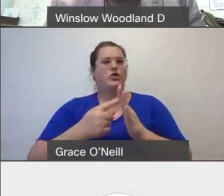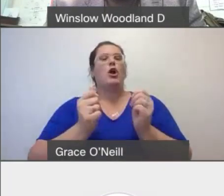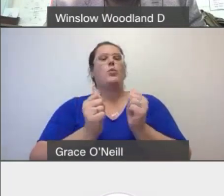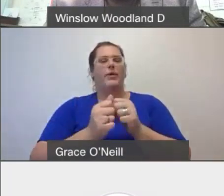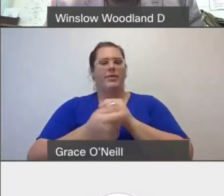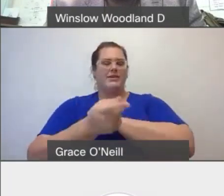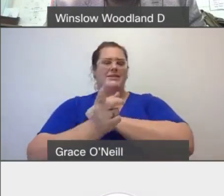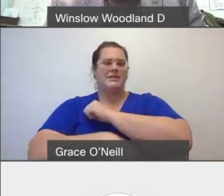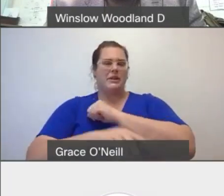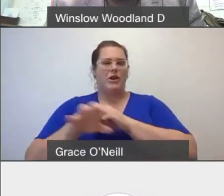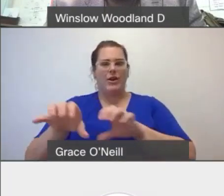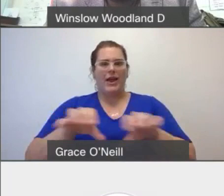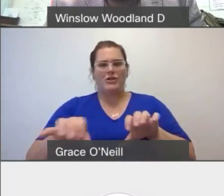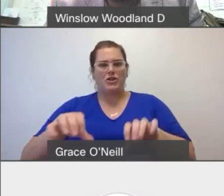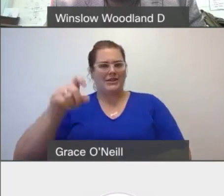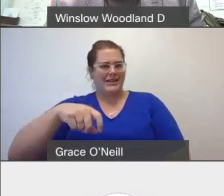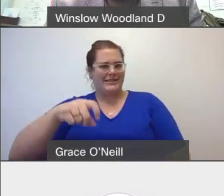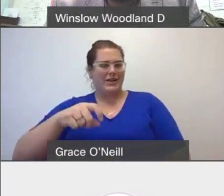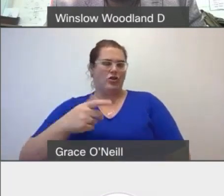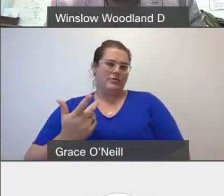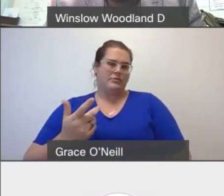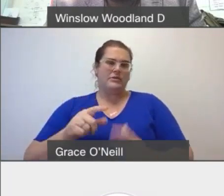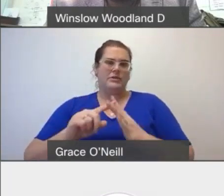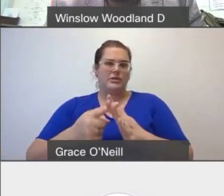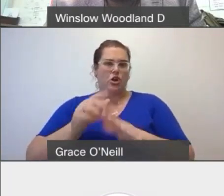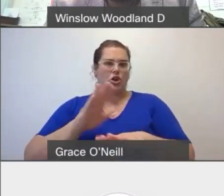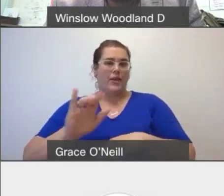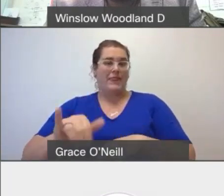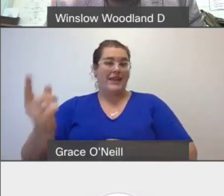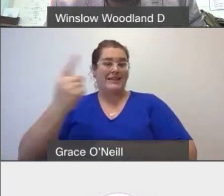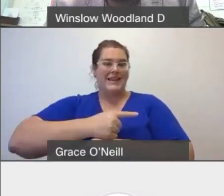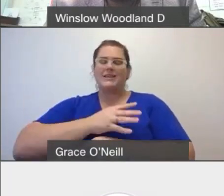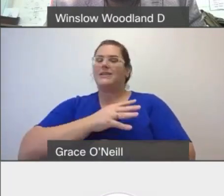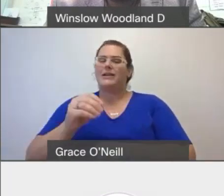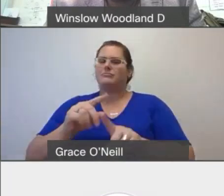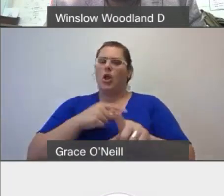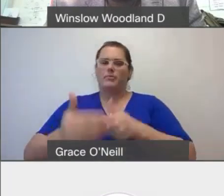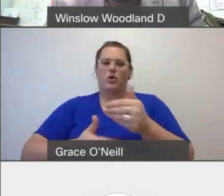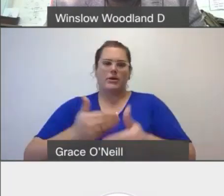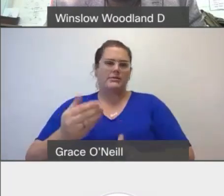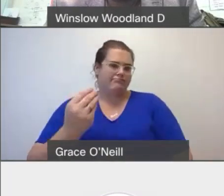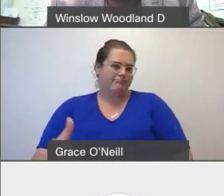action beginning on that date. And it's a process.